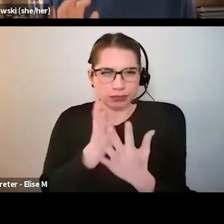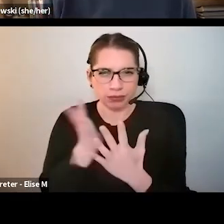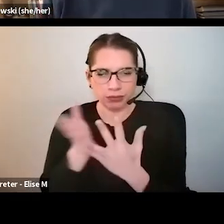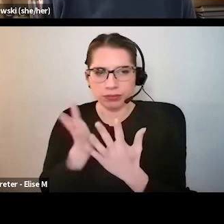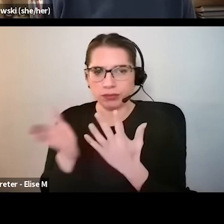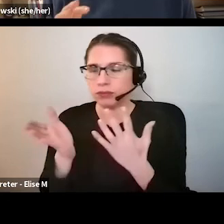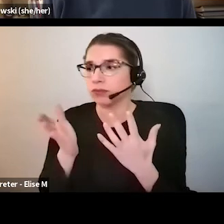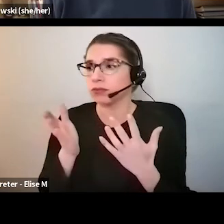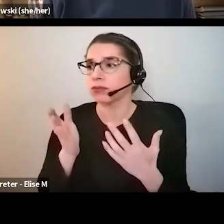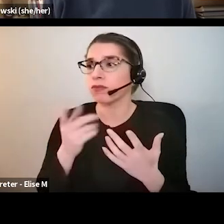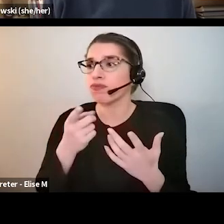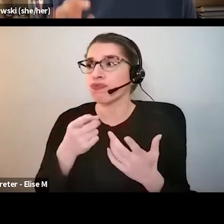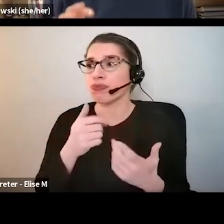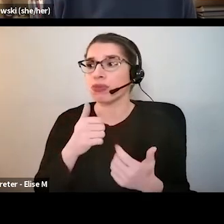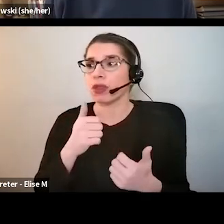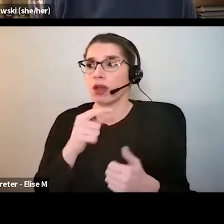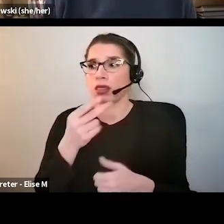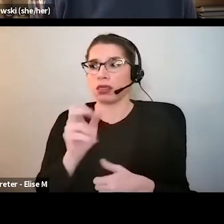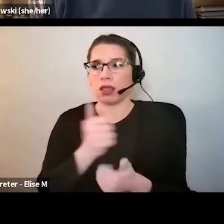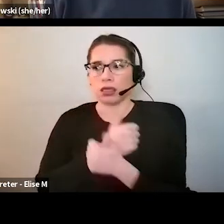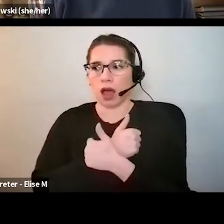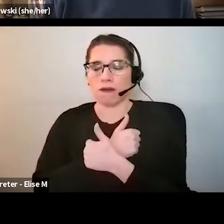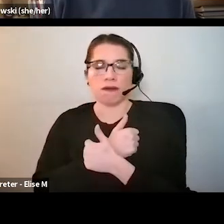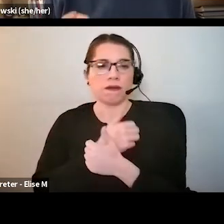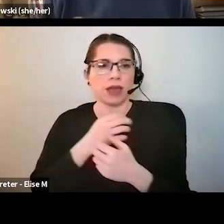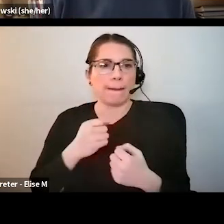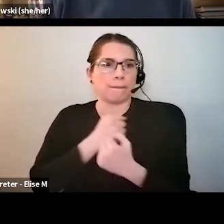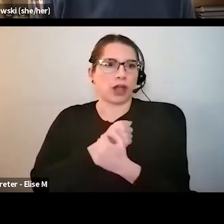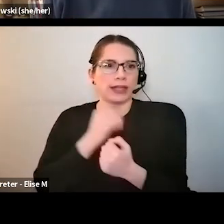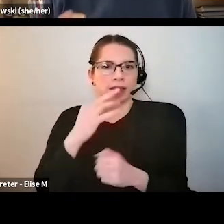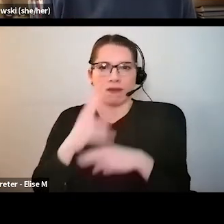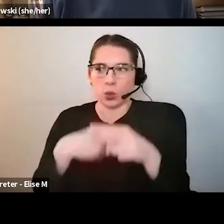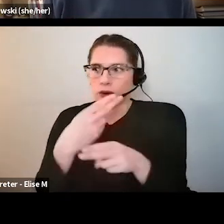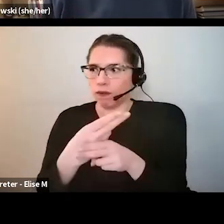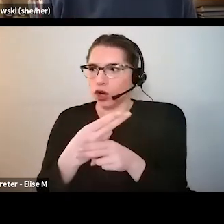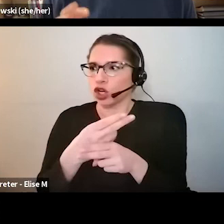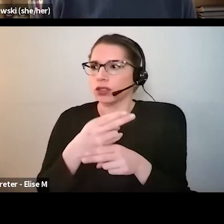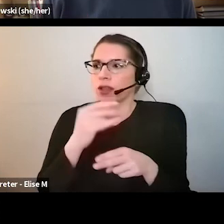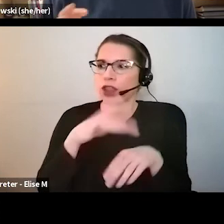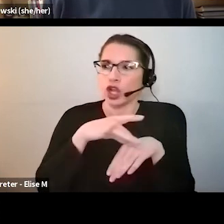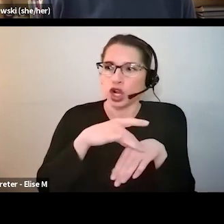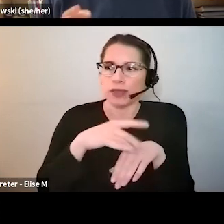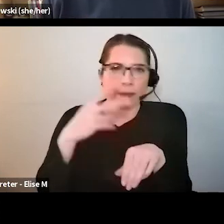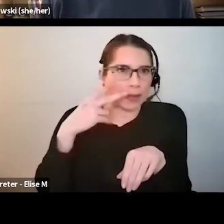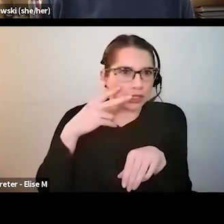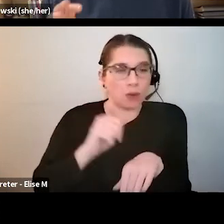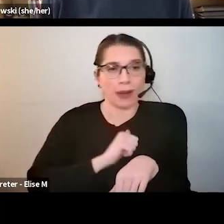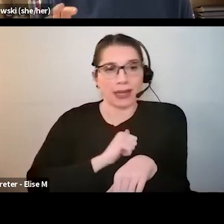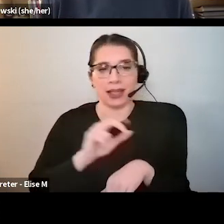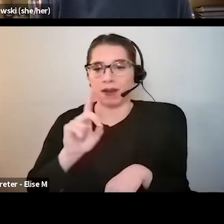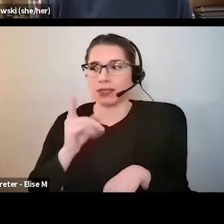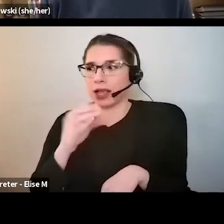love embrace of the universe, the earth, Mexico, myself, Diego, and